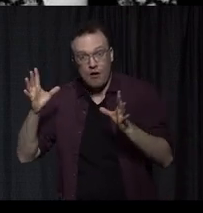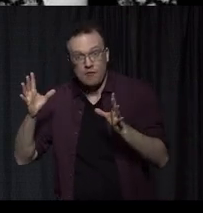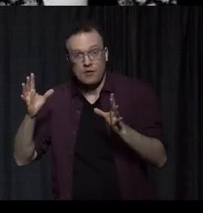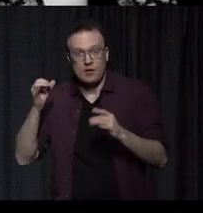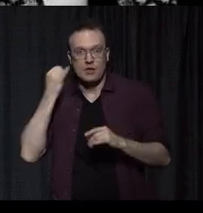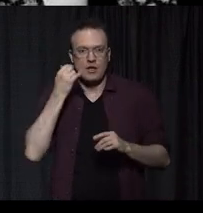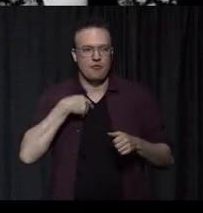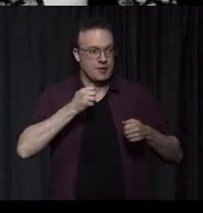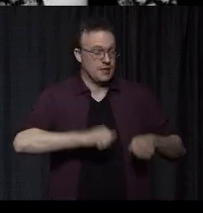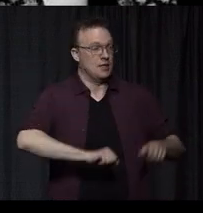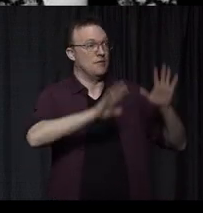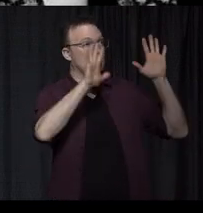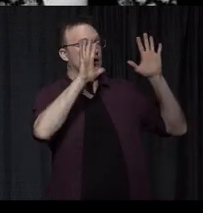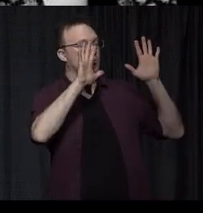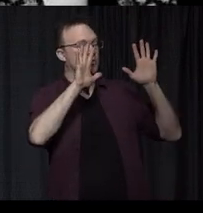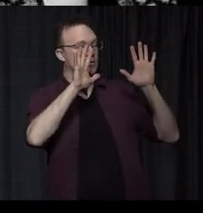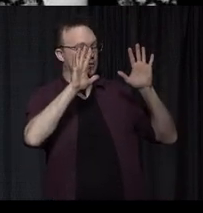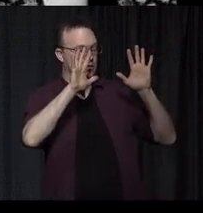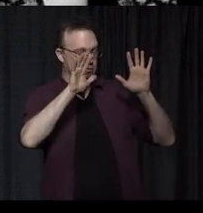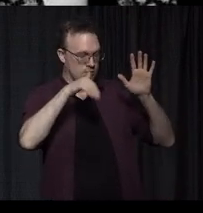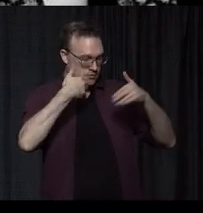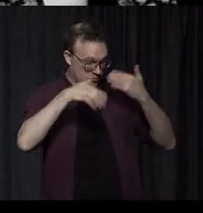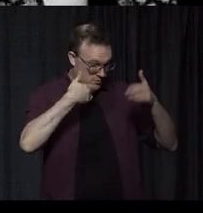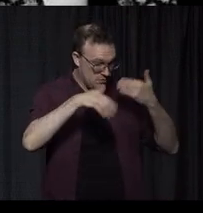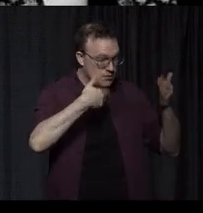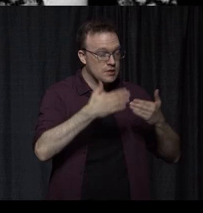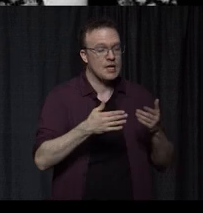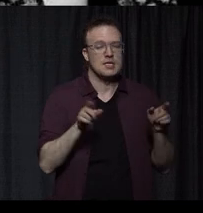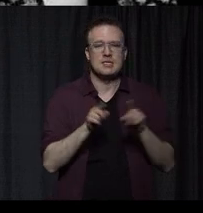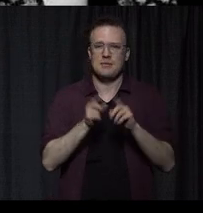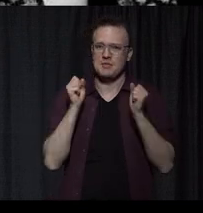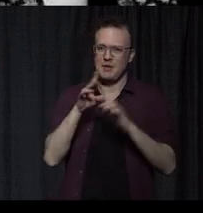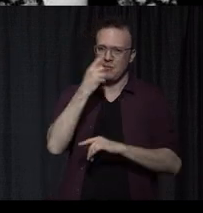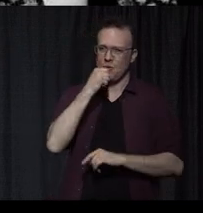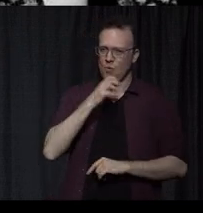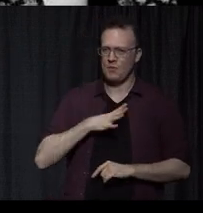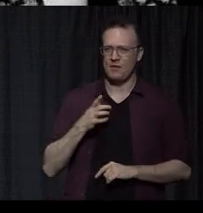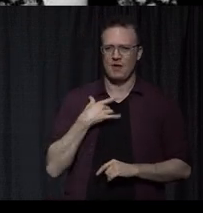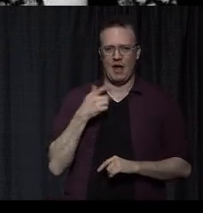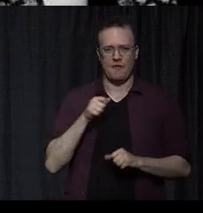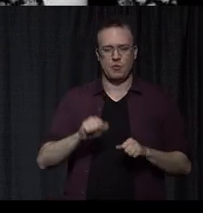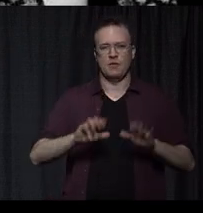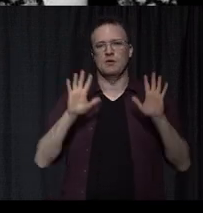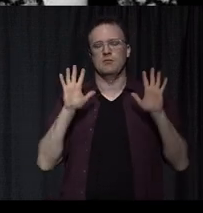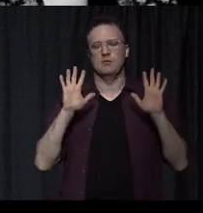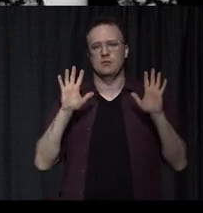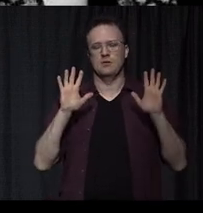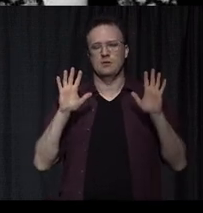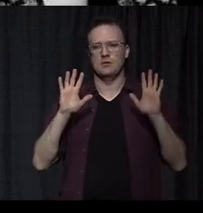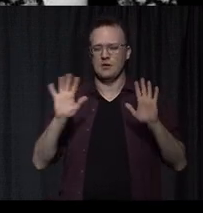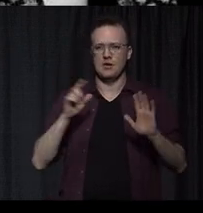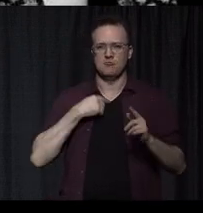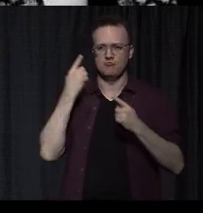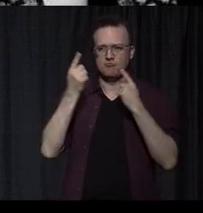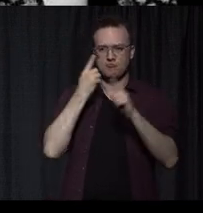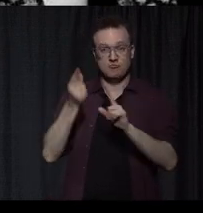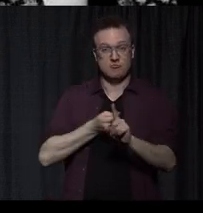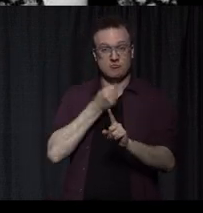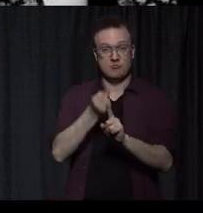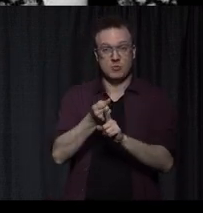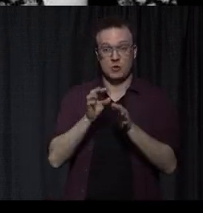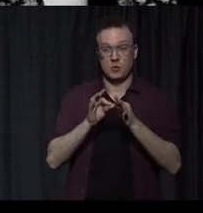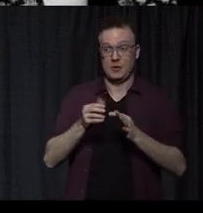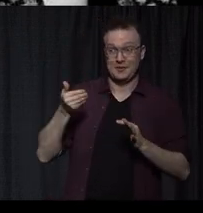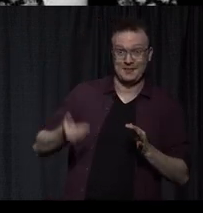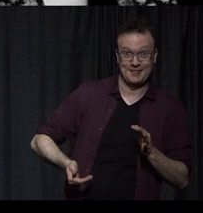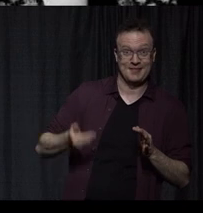if I had given up into that pressure so many Black women feel. when I think about the impact it would have had on